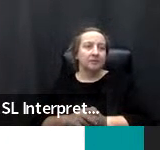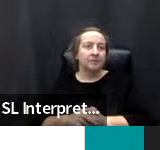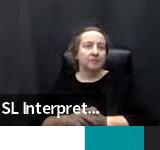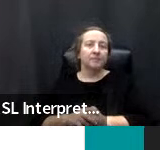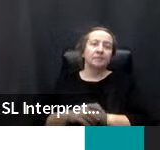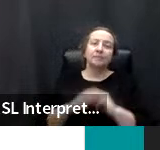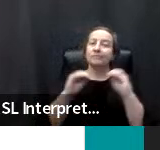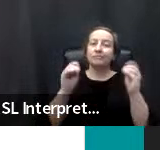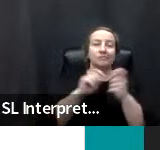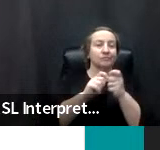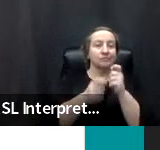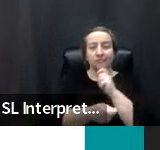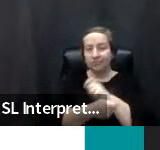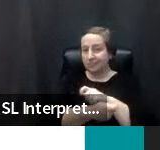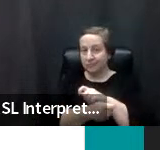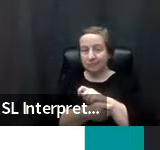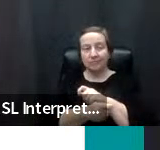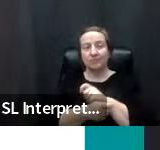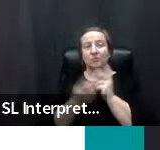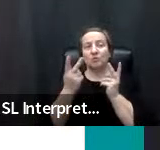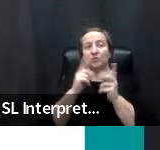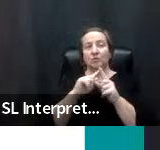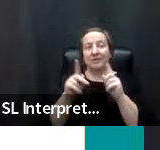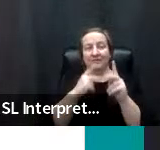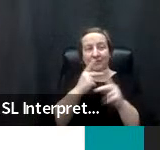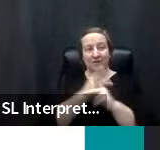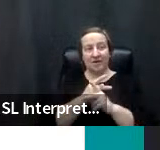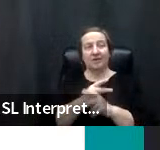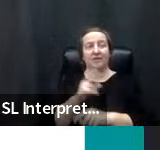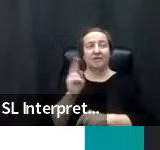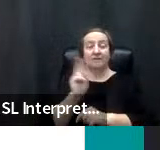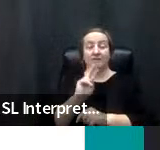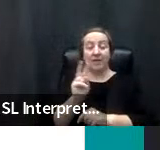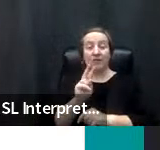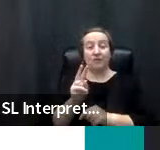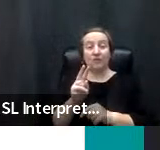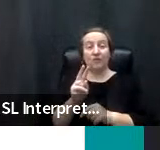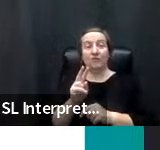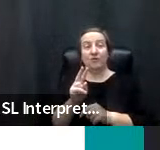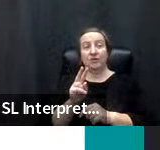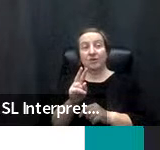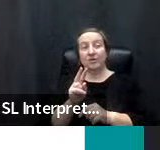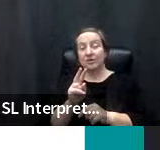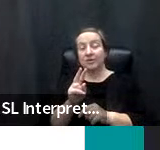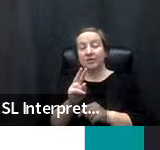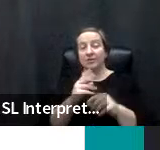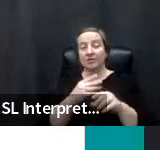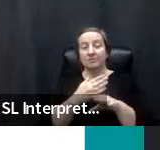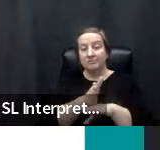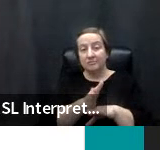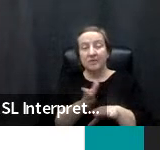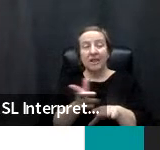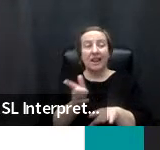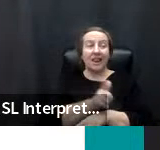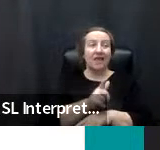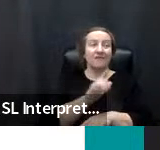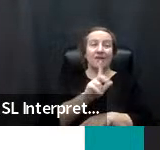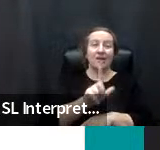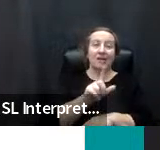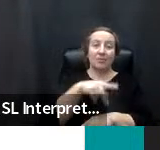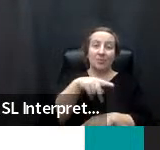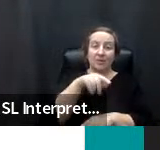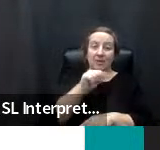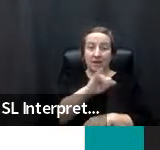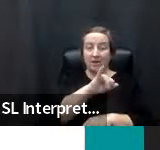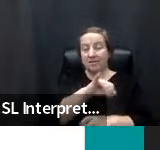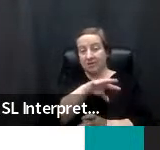No changes here. Two different versions of the Vancouver interchange. The one on the left is the LPA that